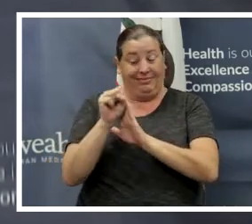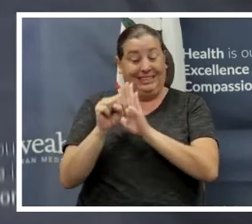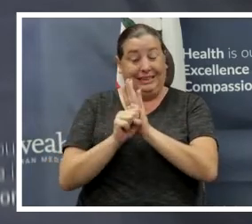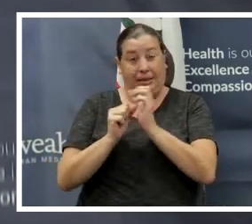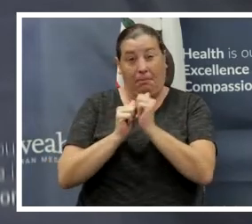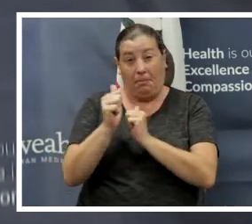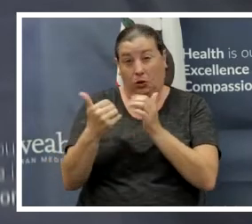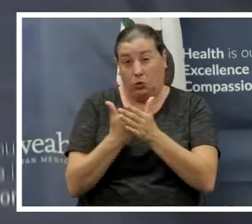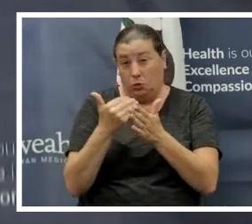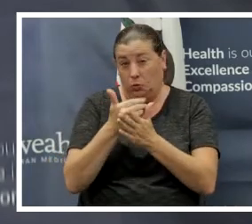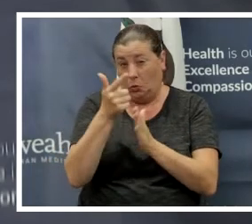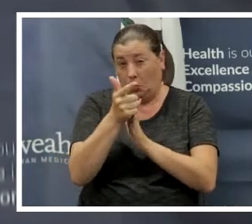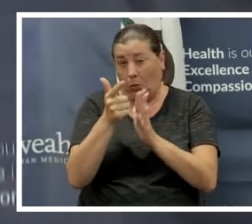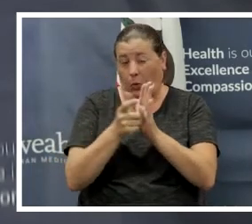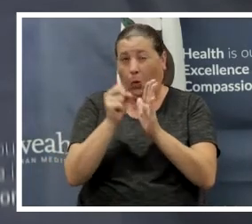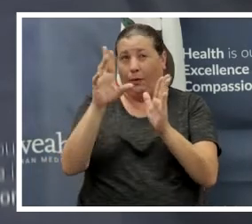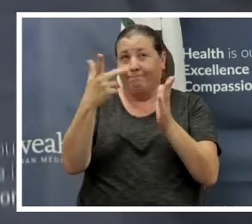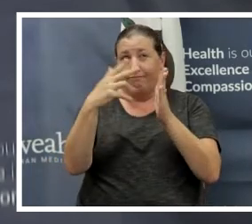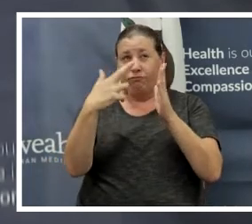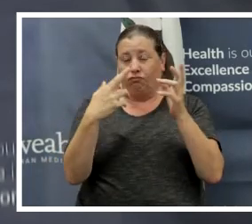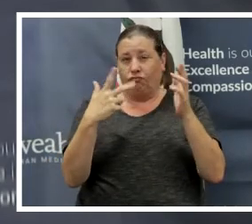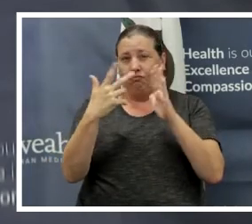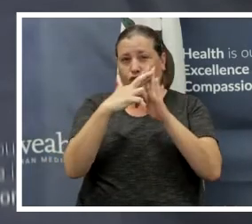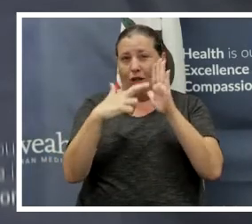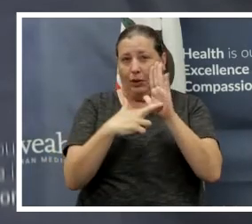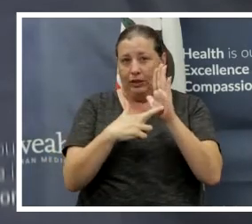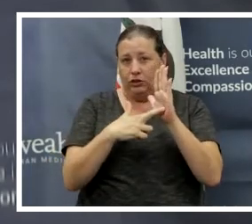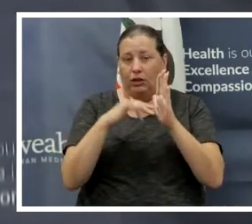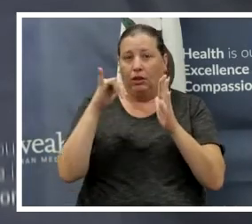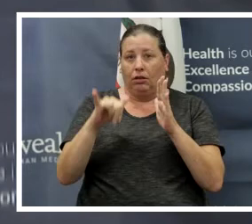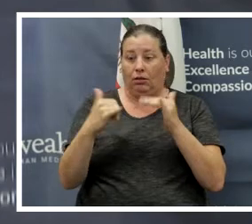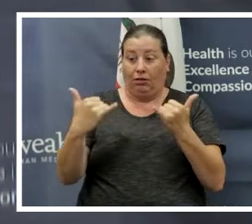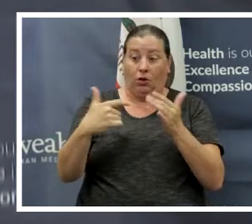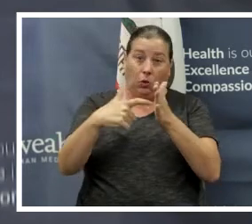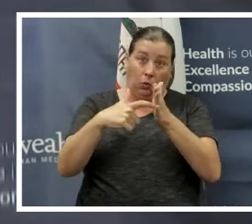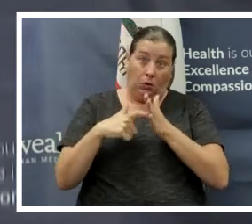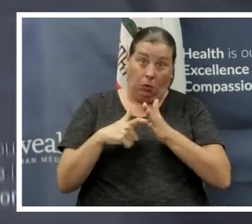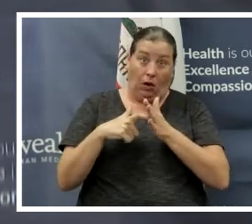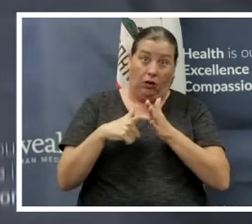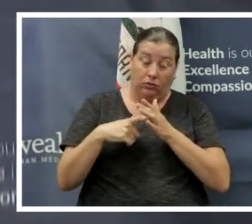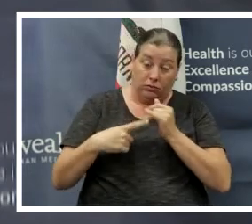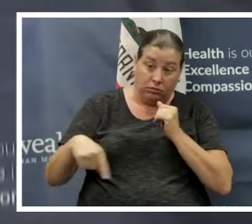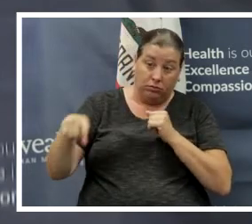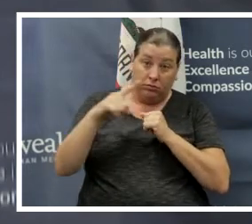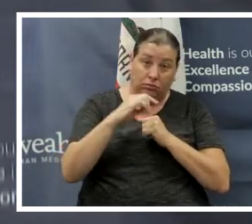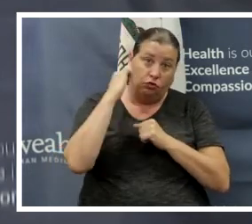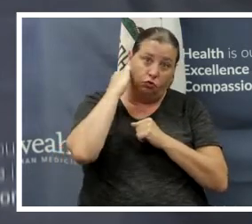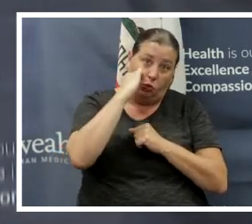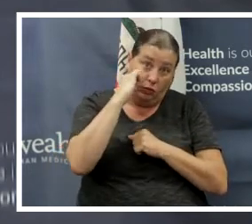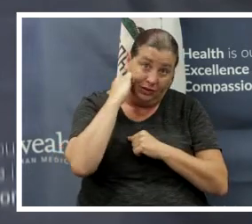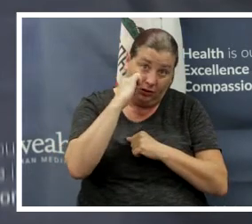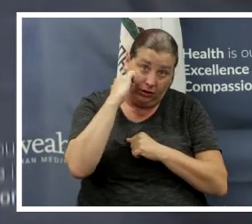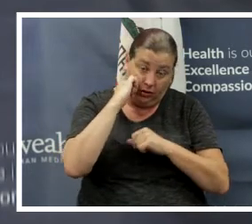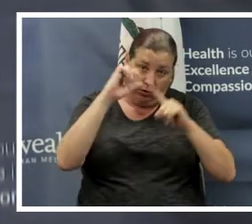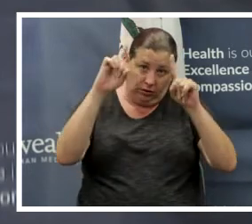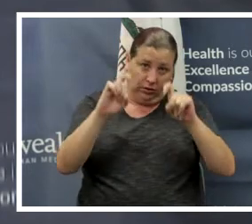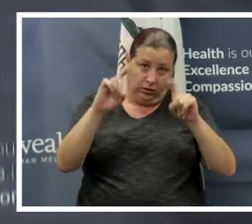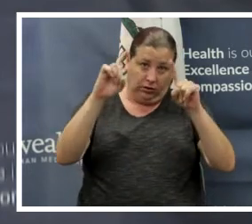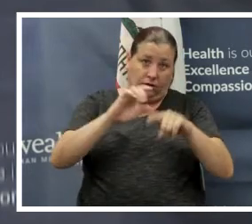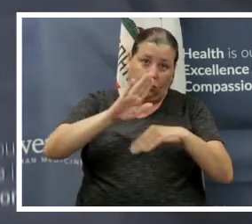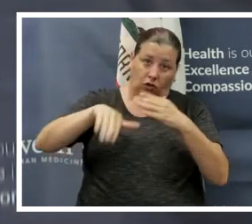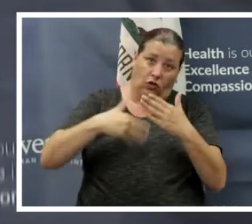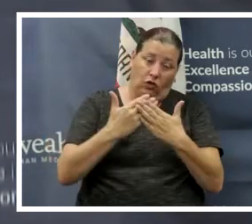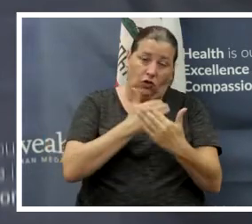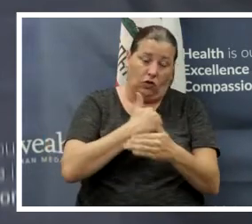or regulation that now requires that we routinely test all of our employees who work in our